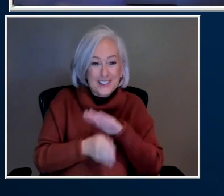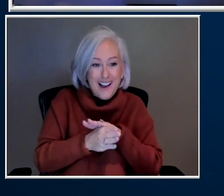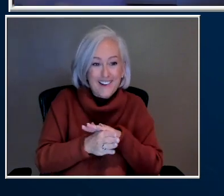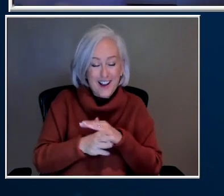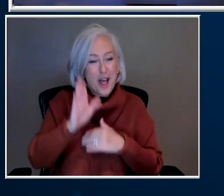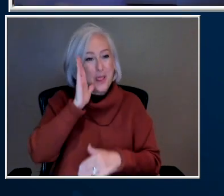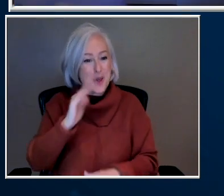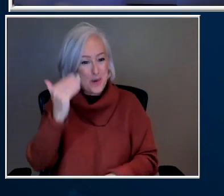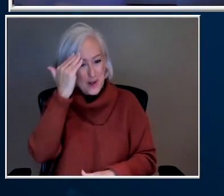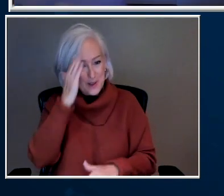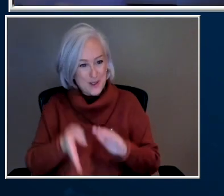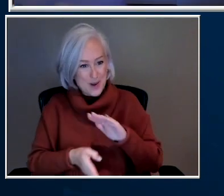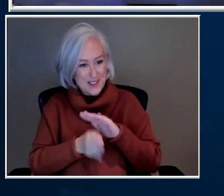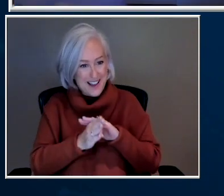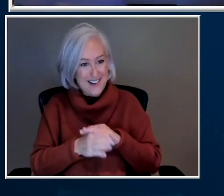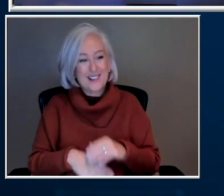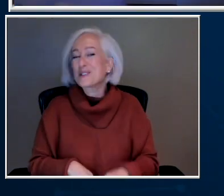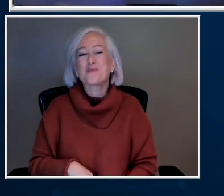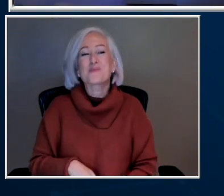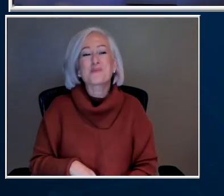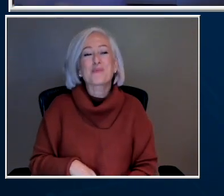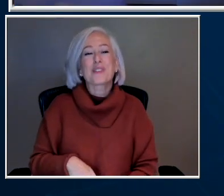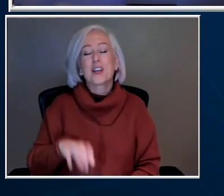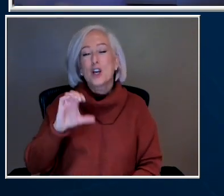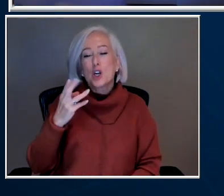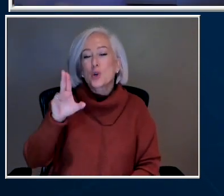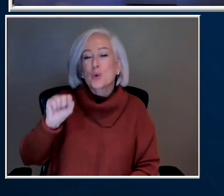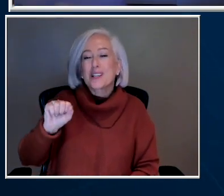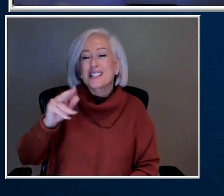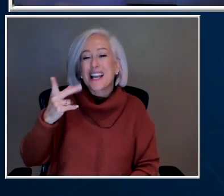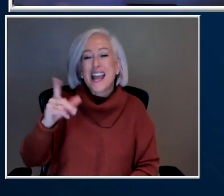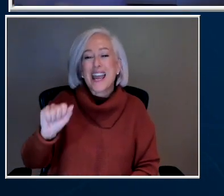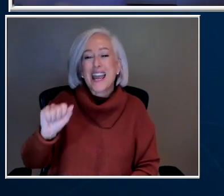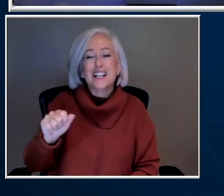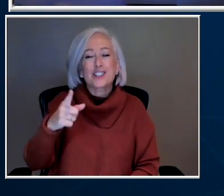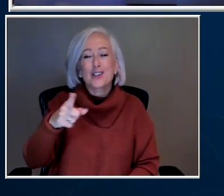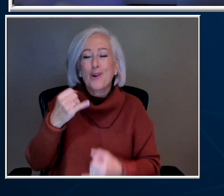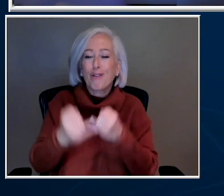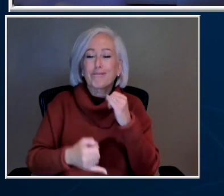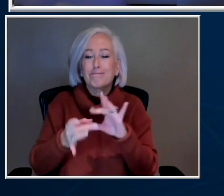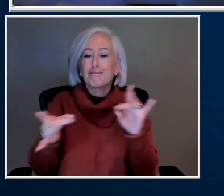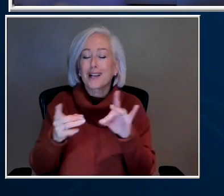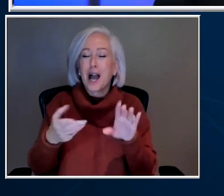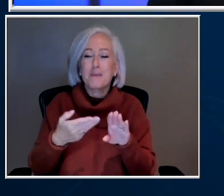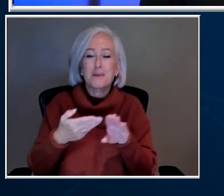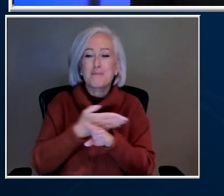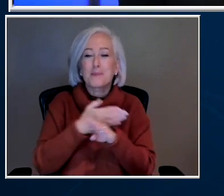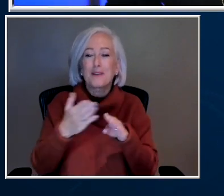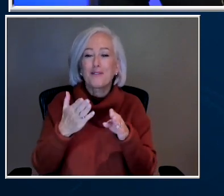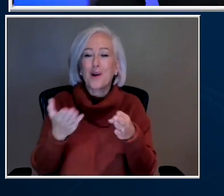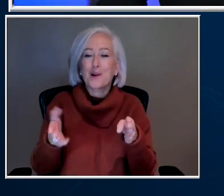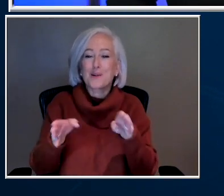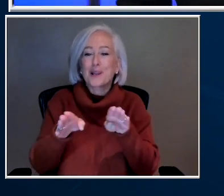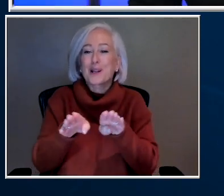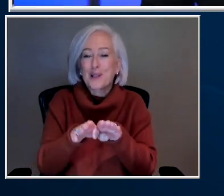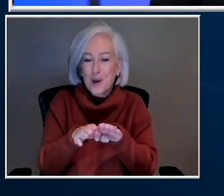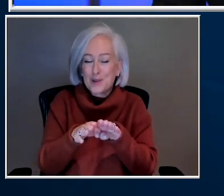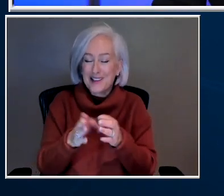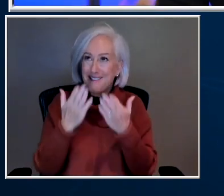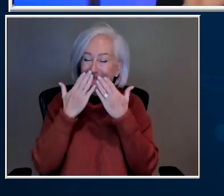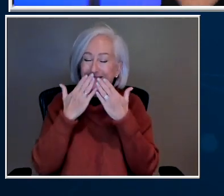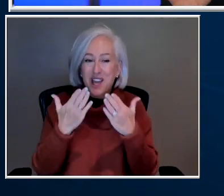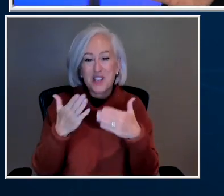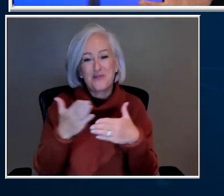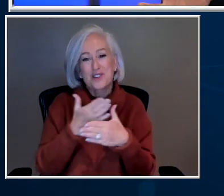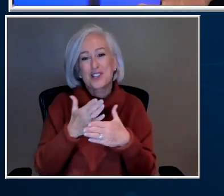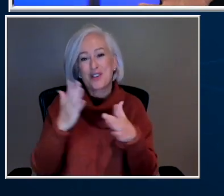and Angie, I'll stay with you. What's the big message that you want as we wrap up? And again, thank you for sharing this really exciting news with us this morning. But what's the big